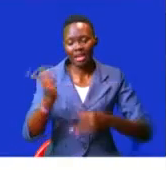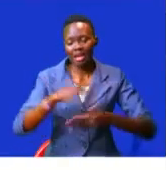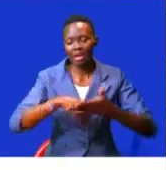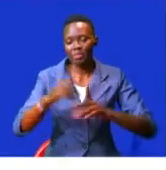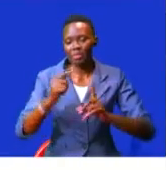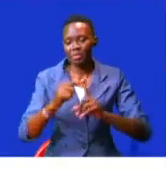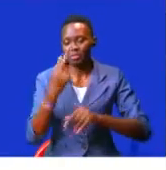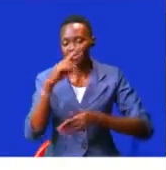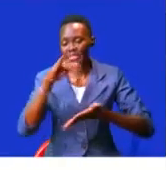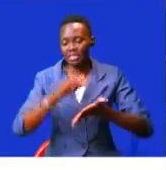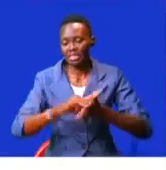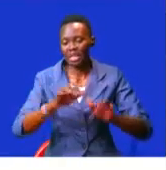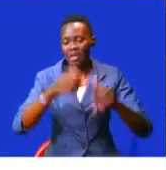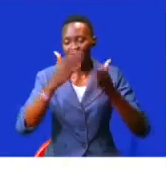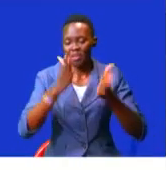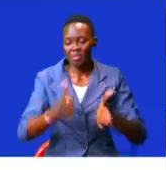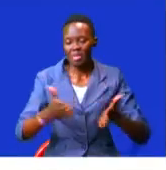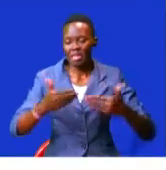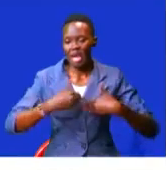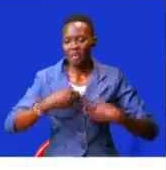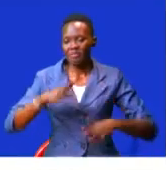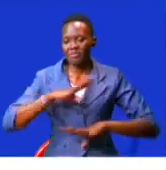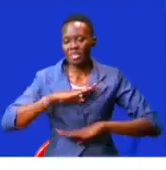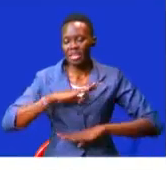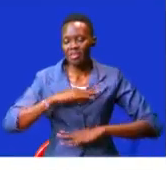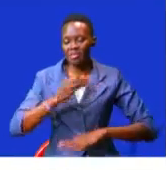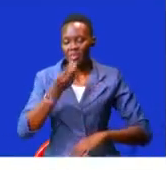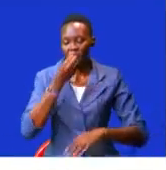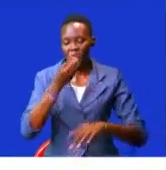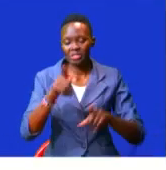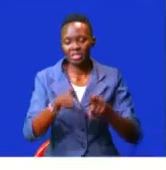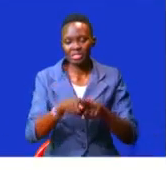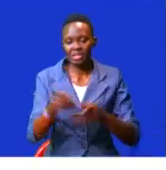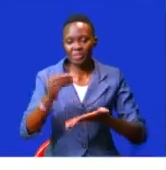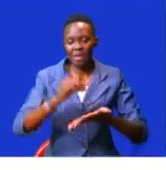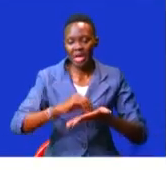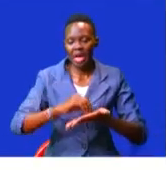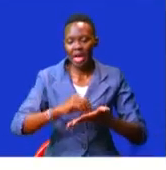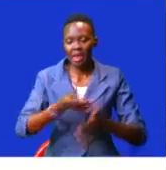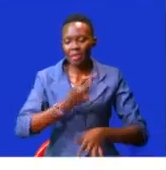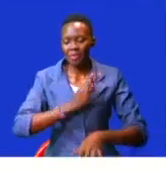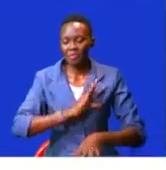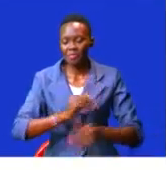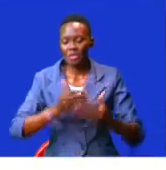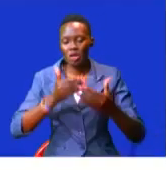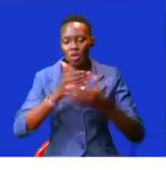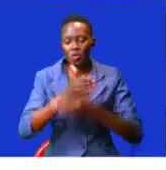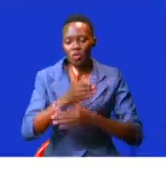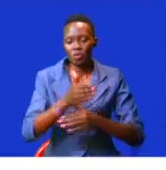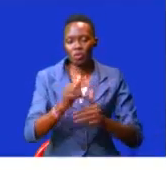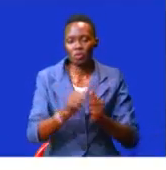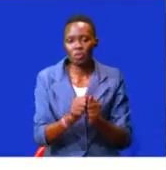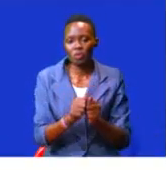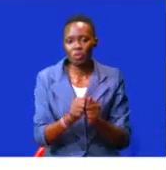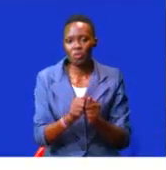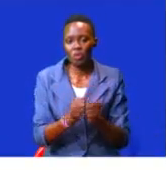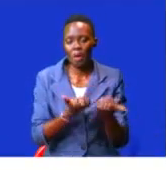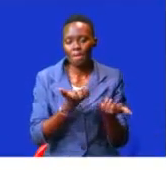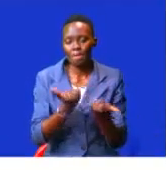mar neno ni jopur obedo kod chiemo moromo kendo gimedo yuto margi ka otenore kod weche go eko mag